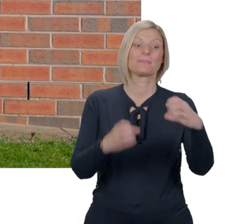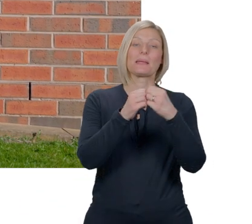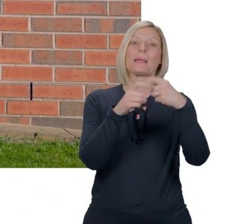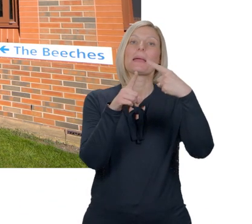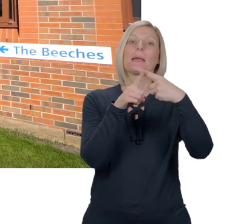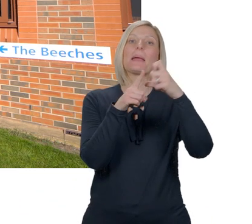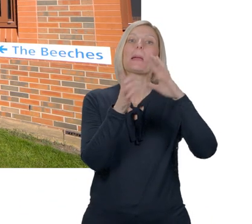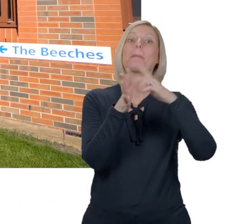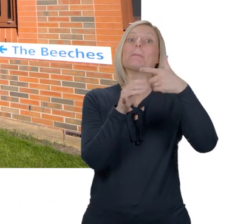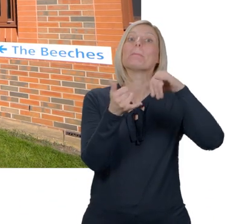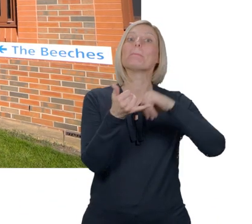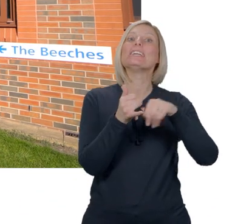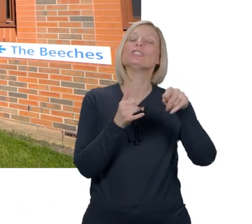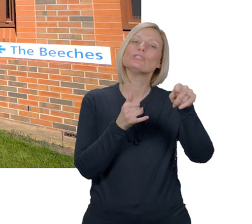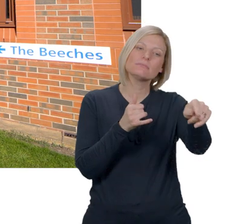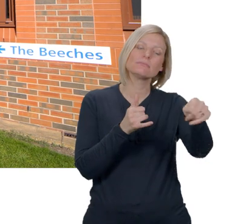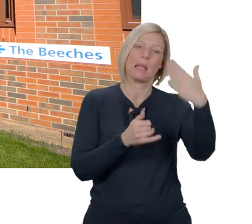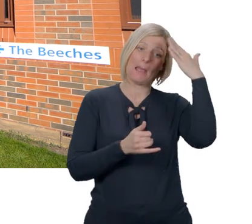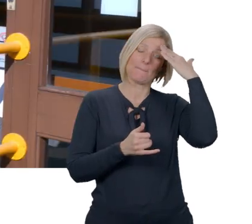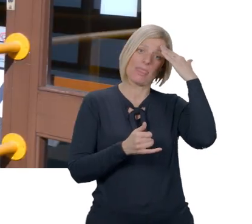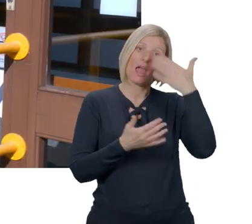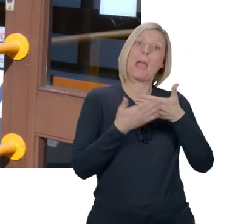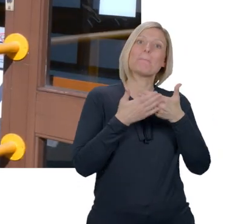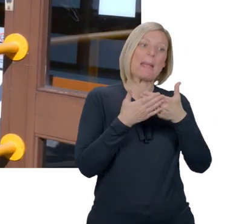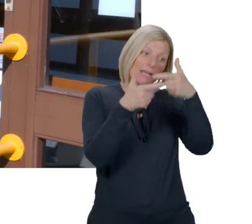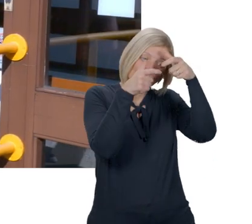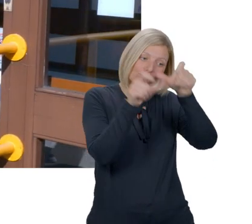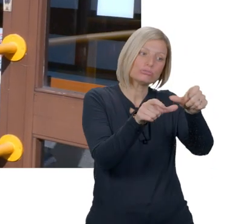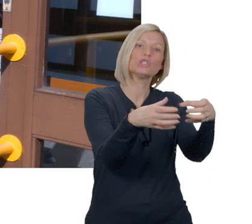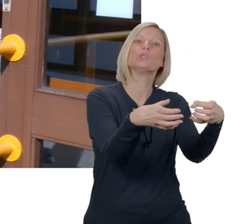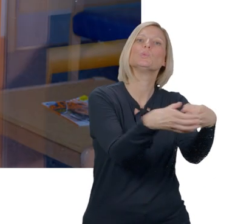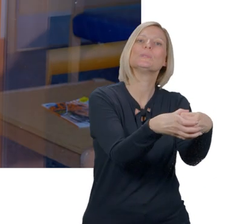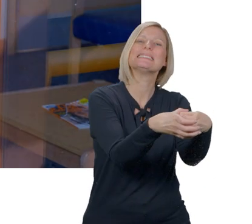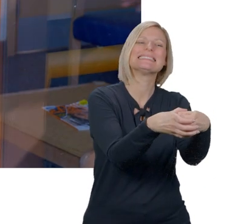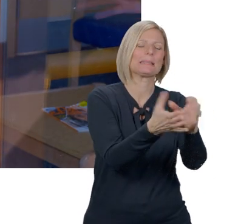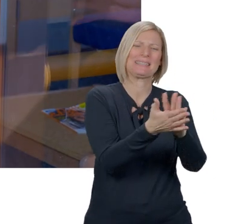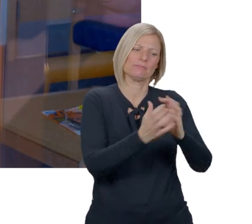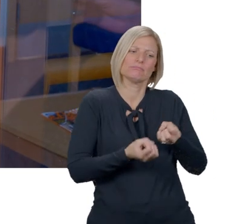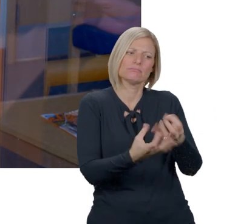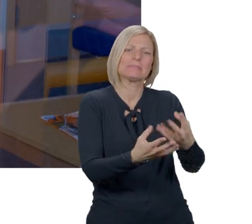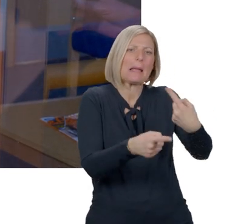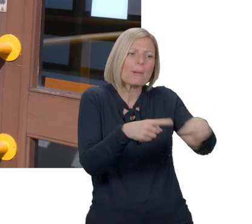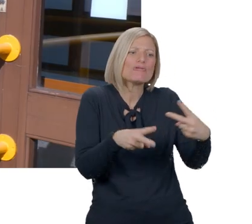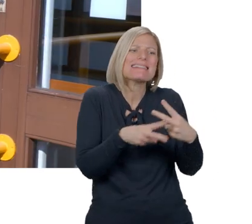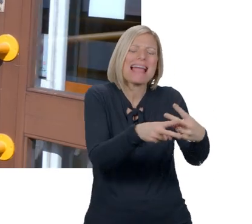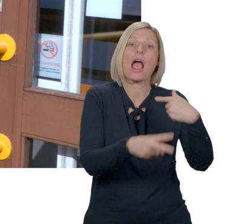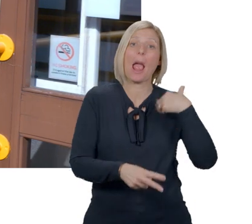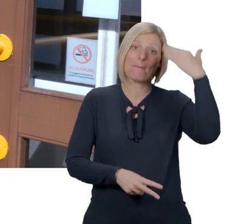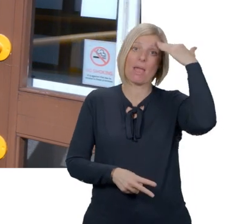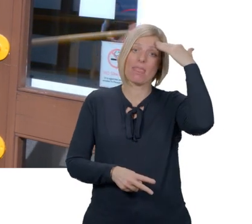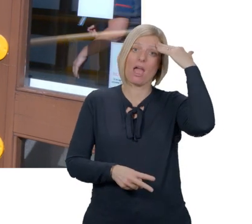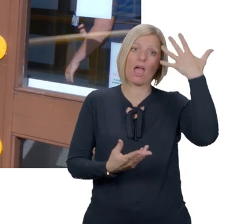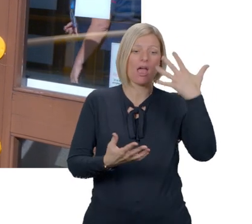The Beeches is an inpatient mother and baby unit, providing specialist care to perinatal mothers and their babies, where the mother